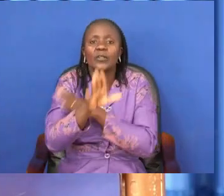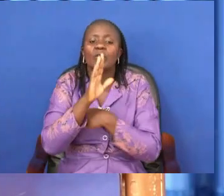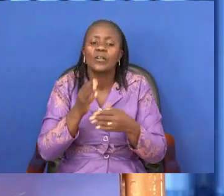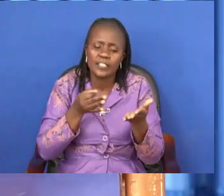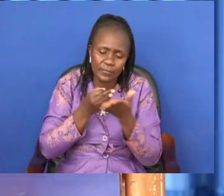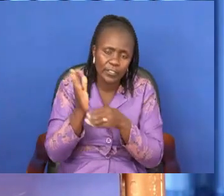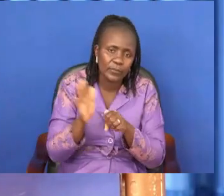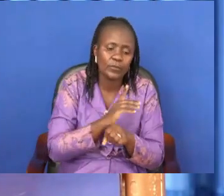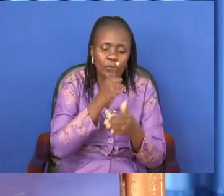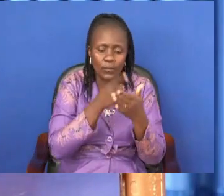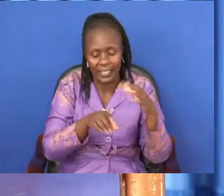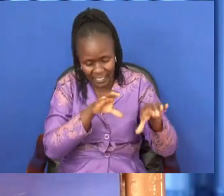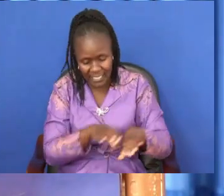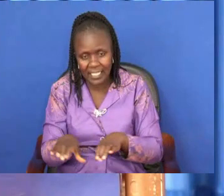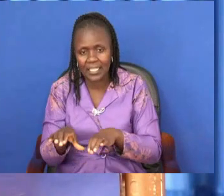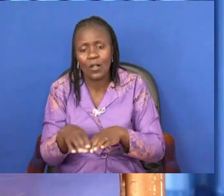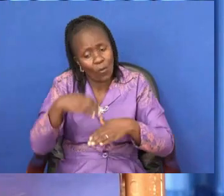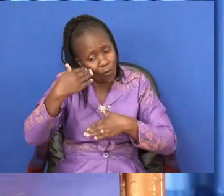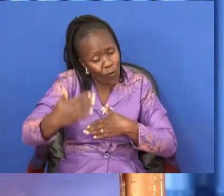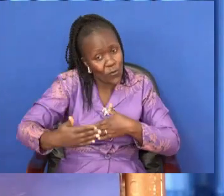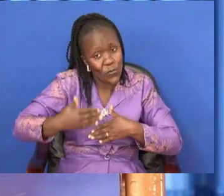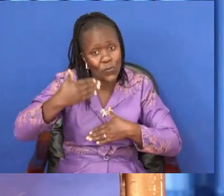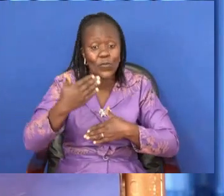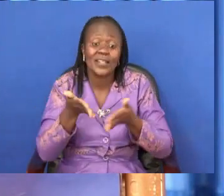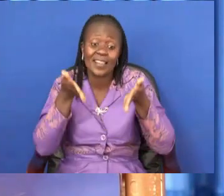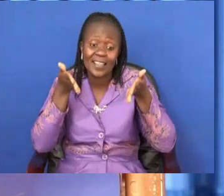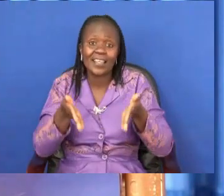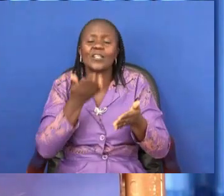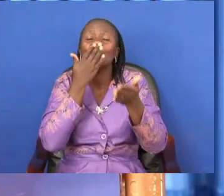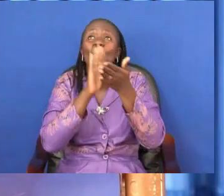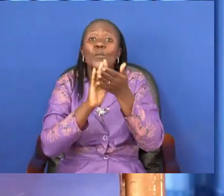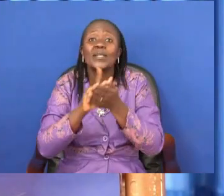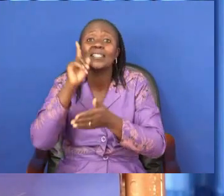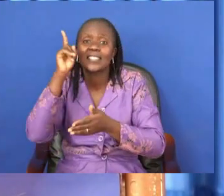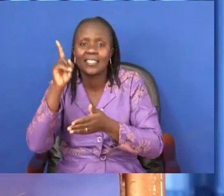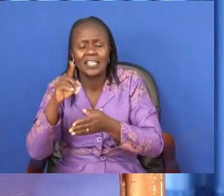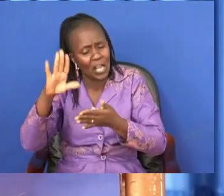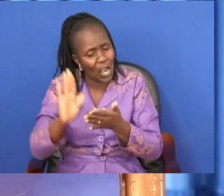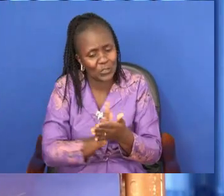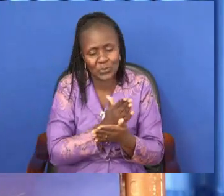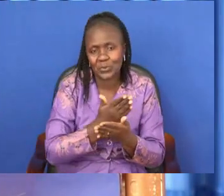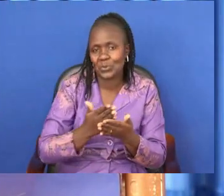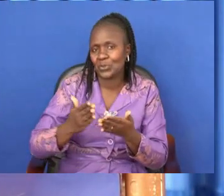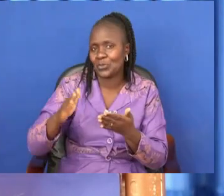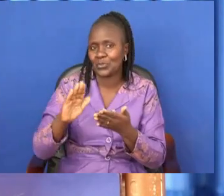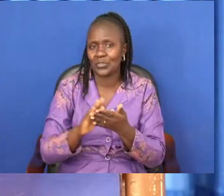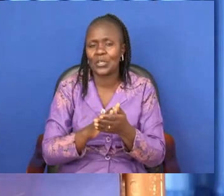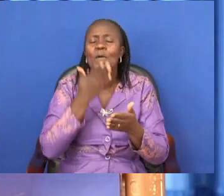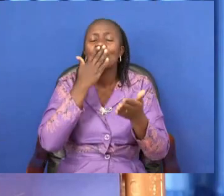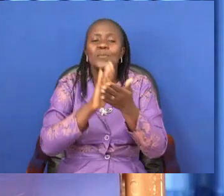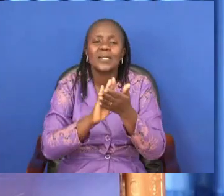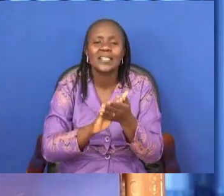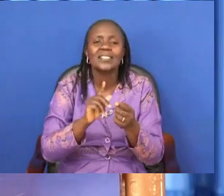all he does, that's why we are always here to praise him and to sing